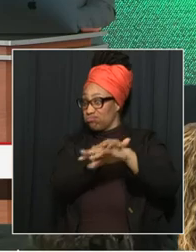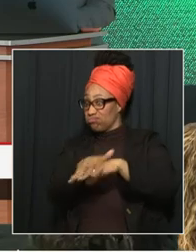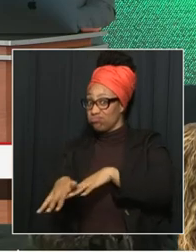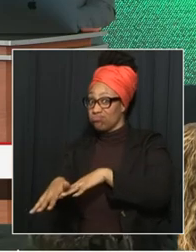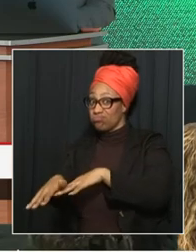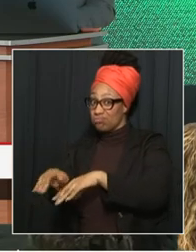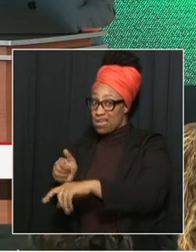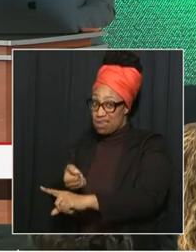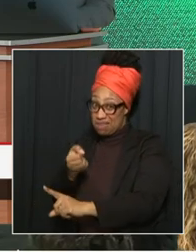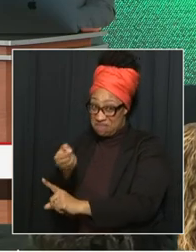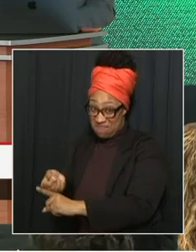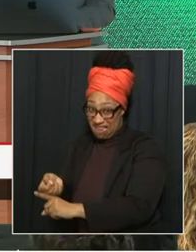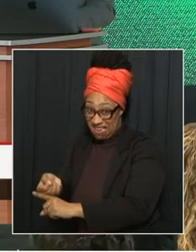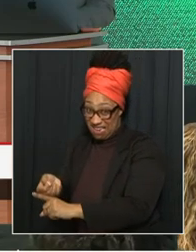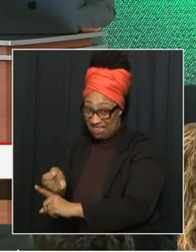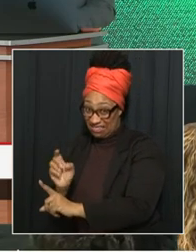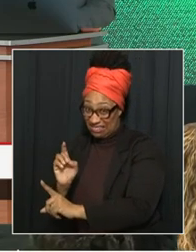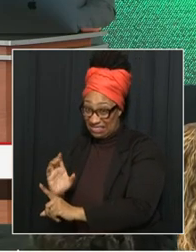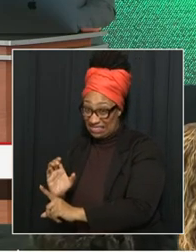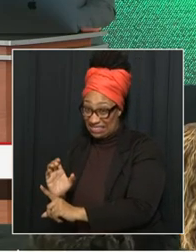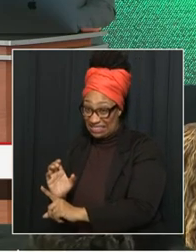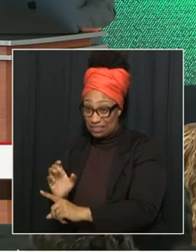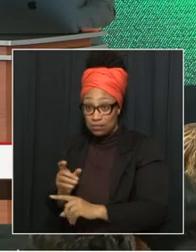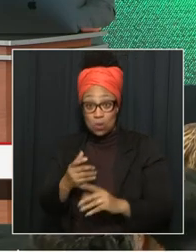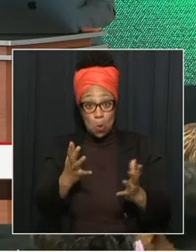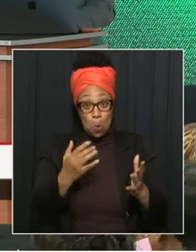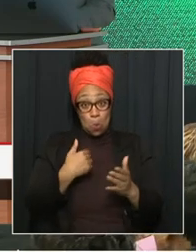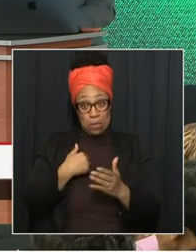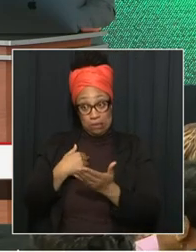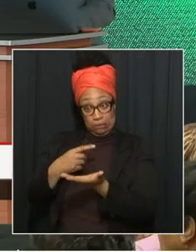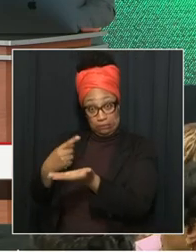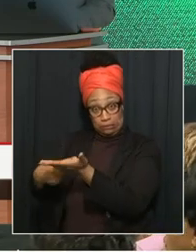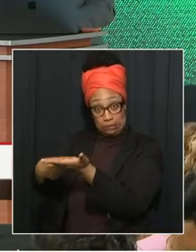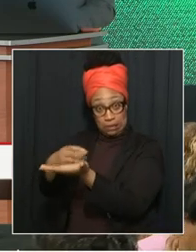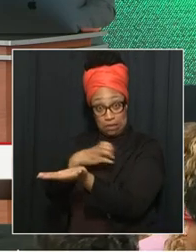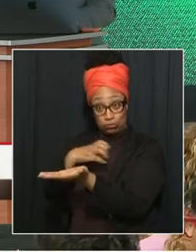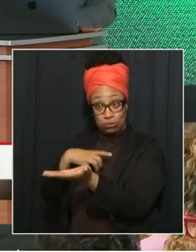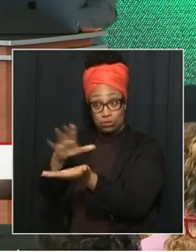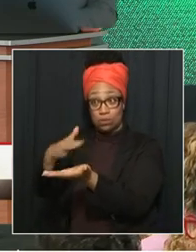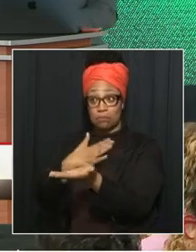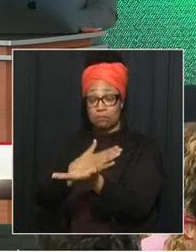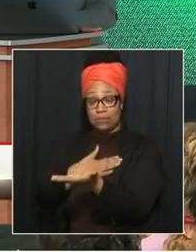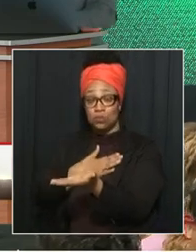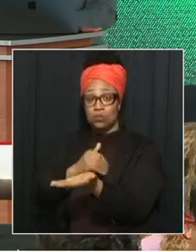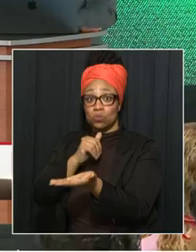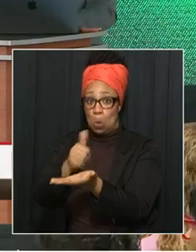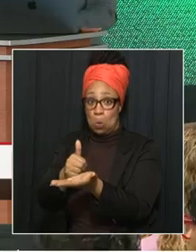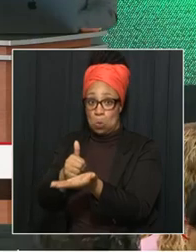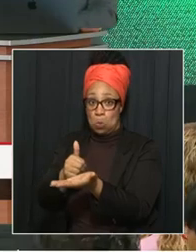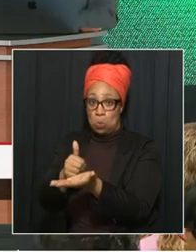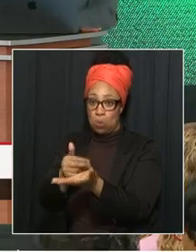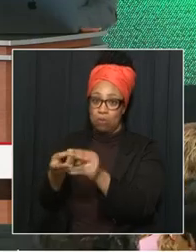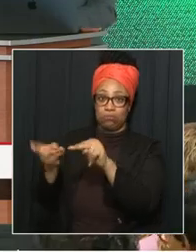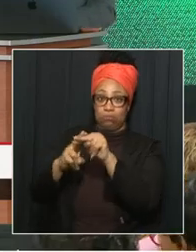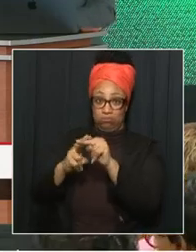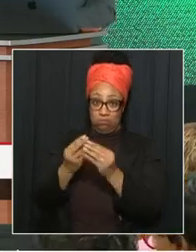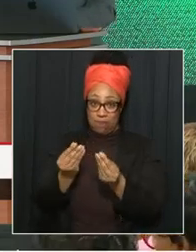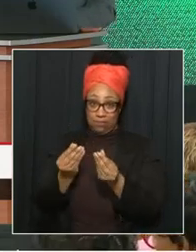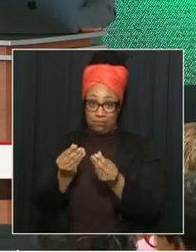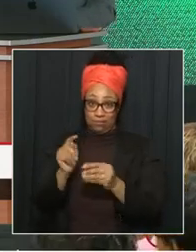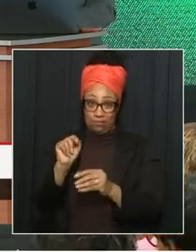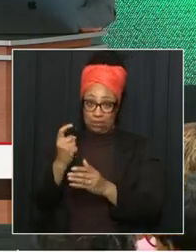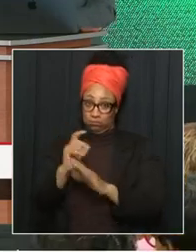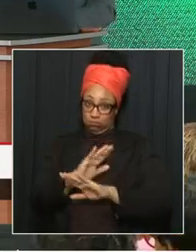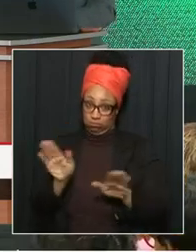tell them you do not want them to raise your property taxes. Okay. Mayor, may I also add, just